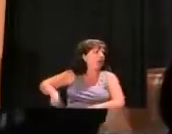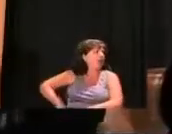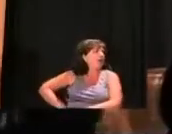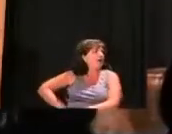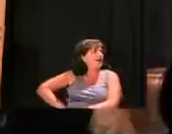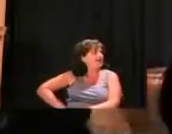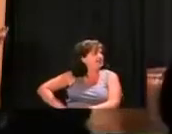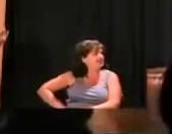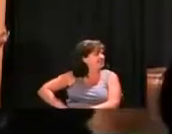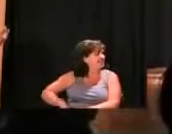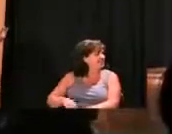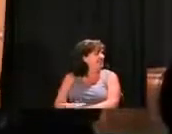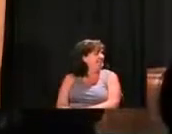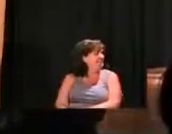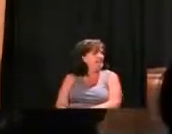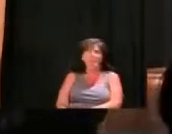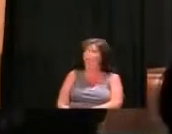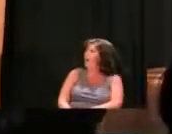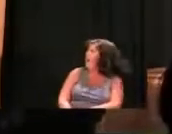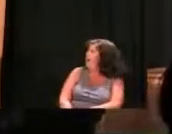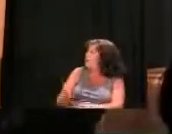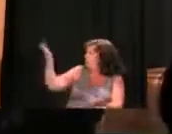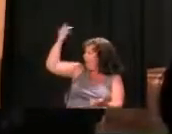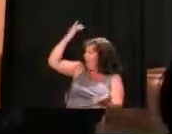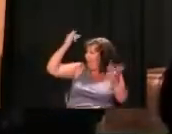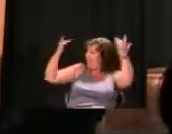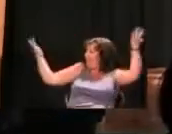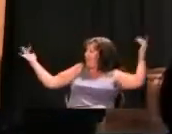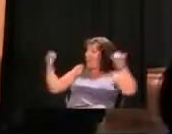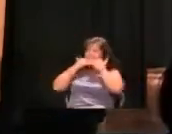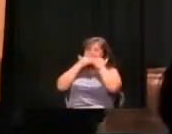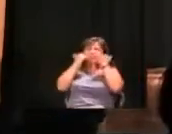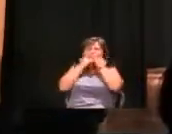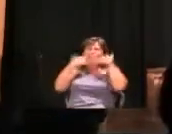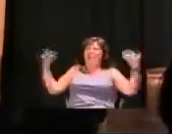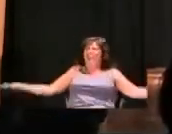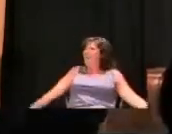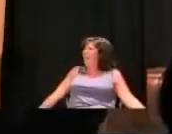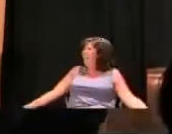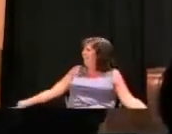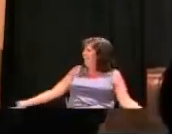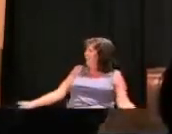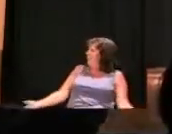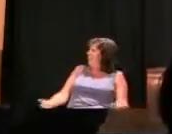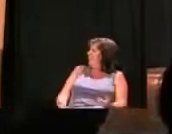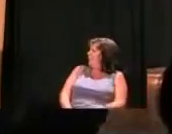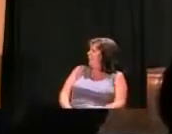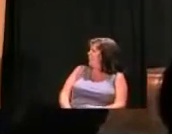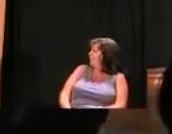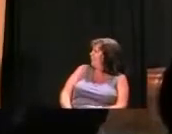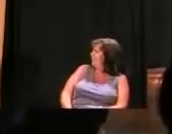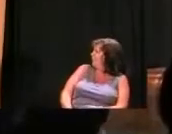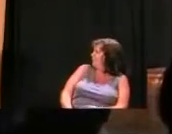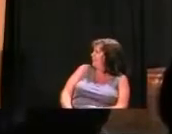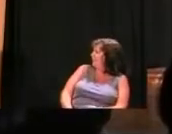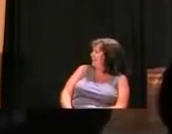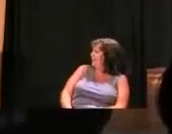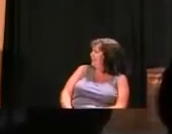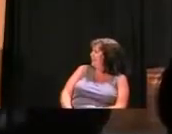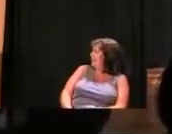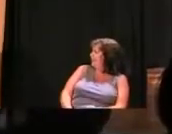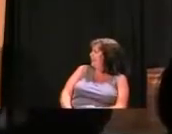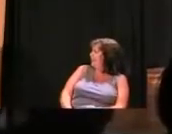gone. Why? Now you're getting offensive. Why? You can't say Packy, Kathy. I'm a Packy, so I can say